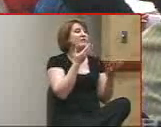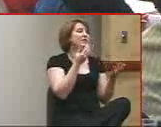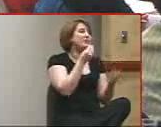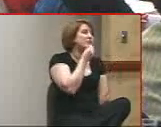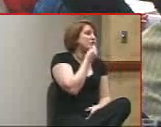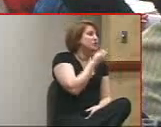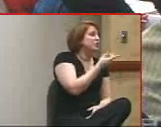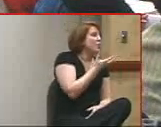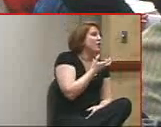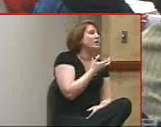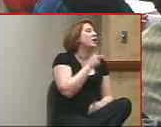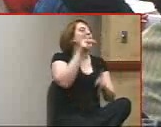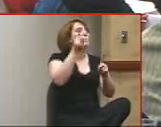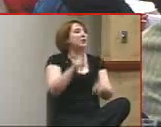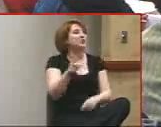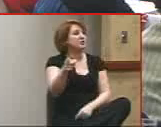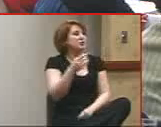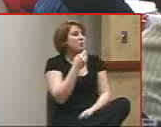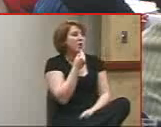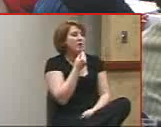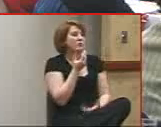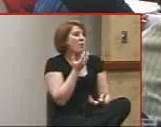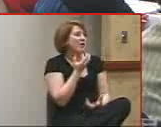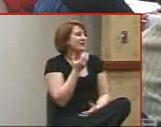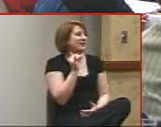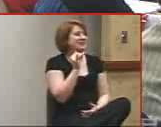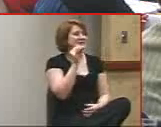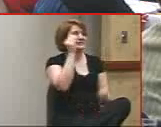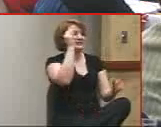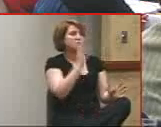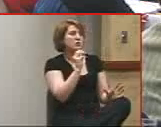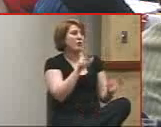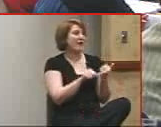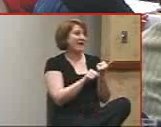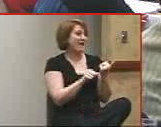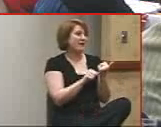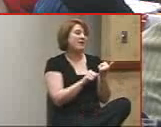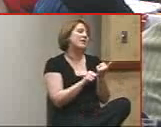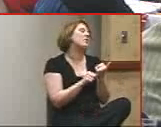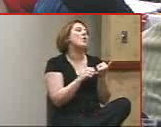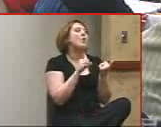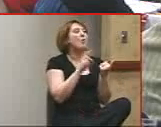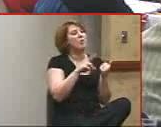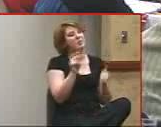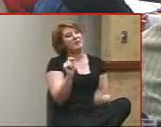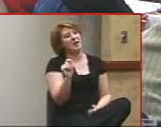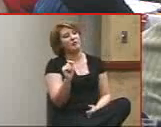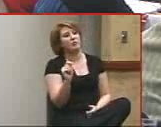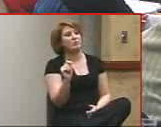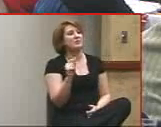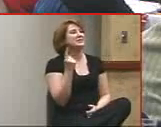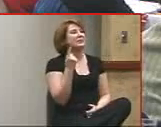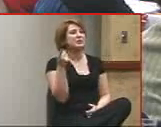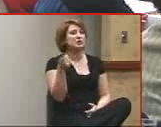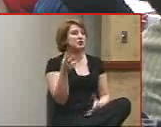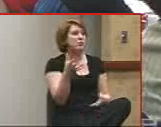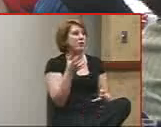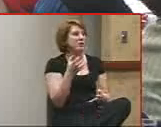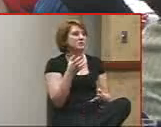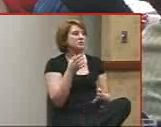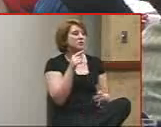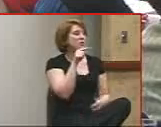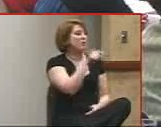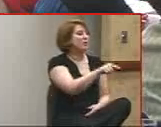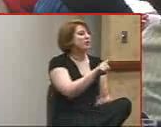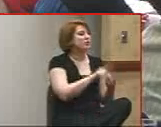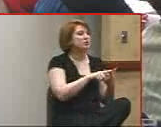a person she wanted, whether it be a teacher or an aide, or the bathroom, something that she wanted to be able to either point